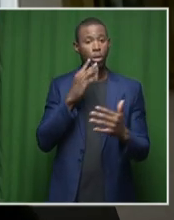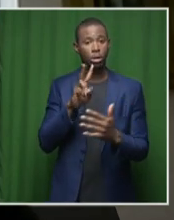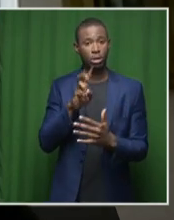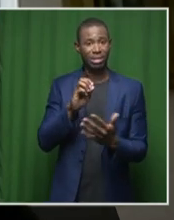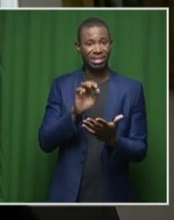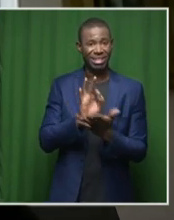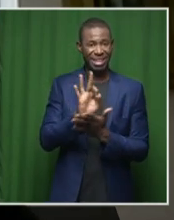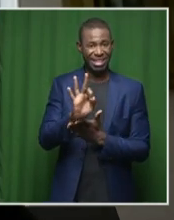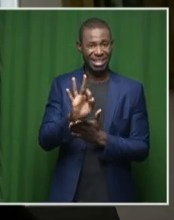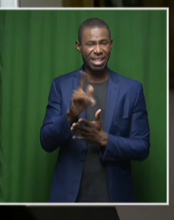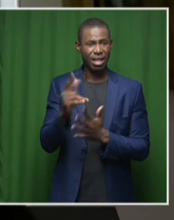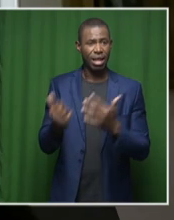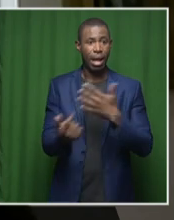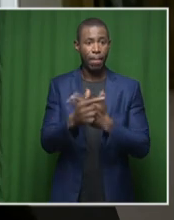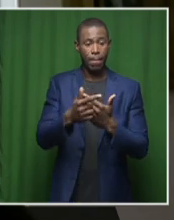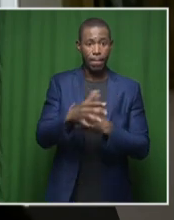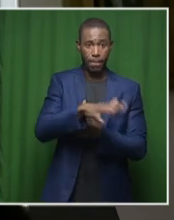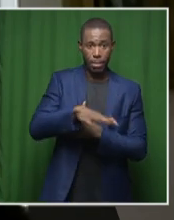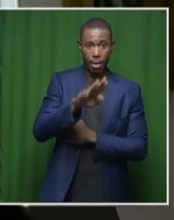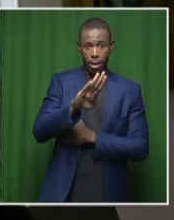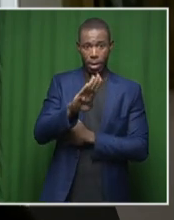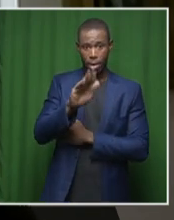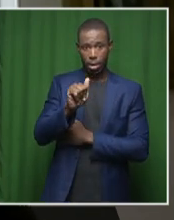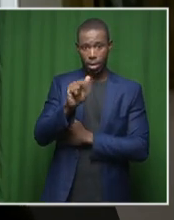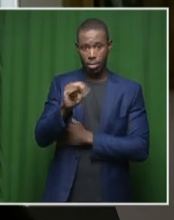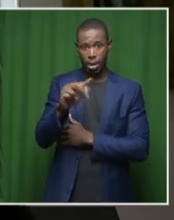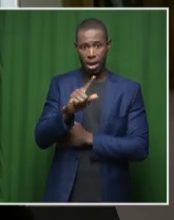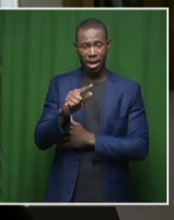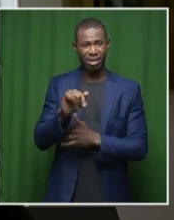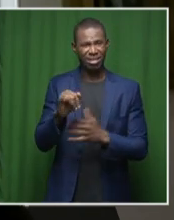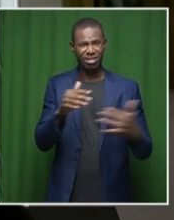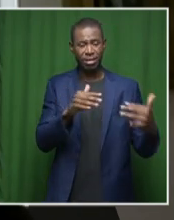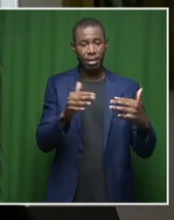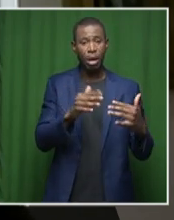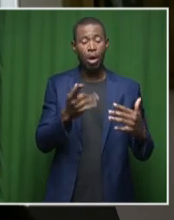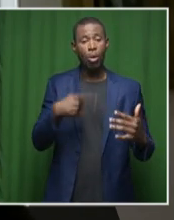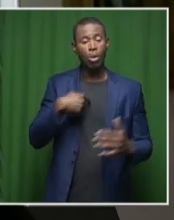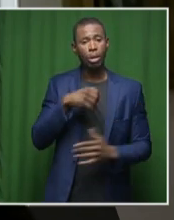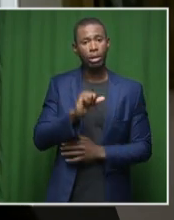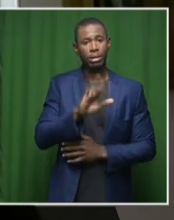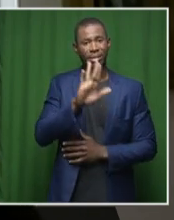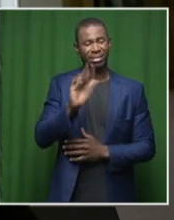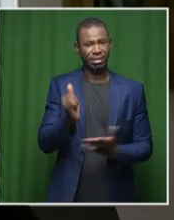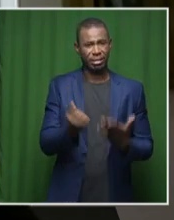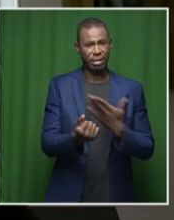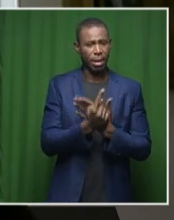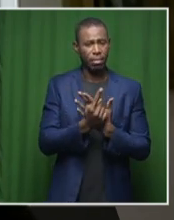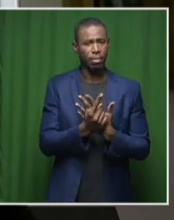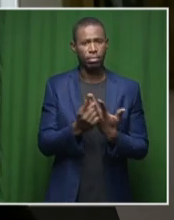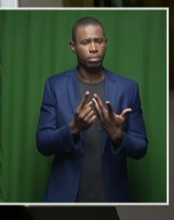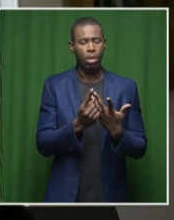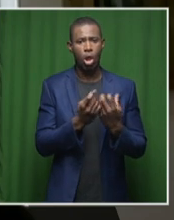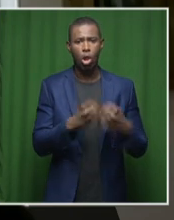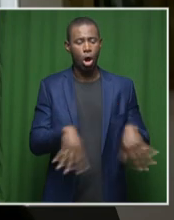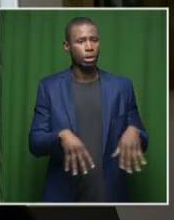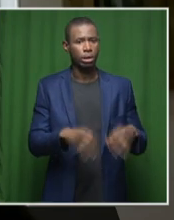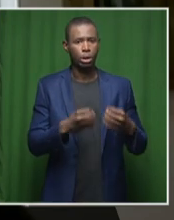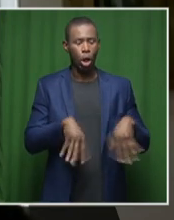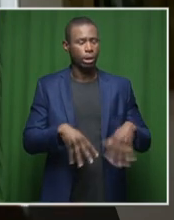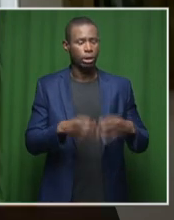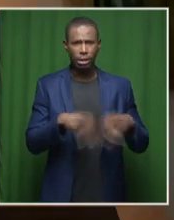the Battle of Bangui, that we can't stomach losses. We are not we're not built for that.